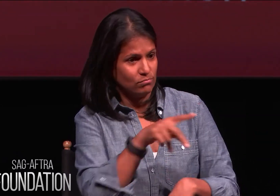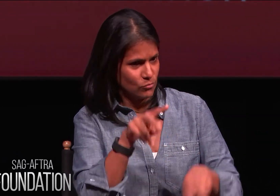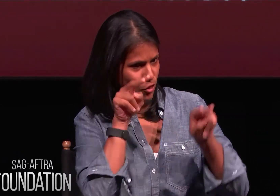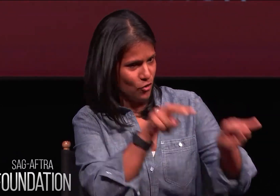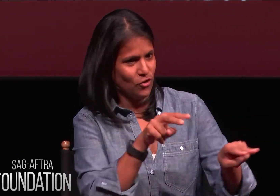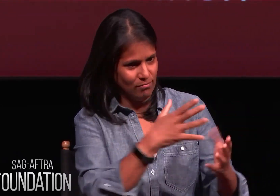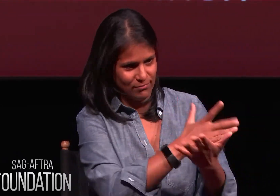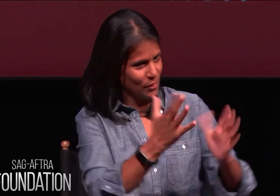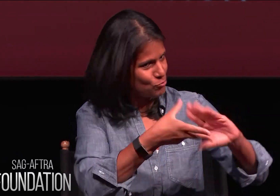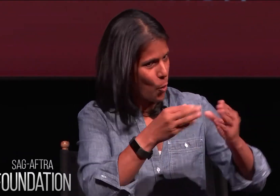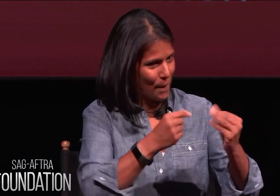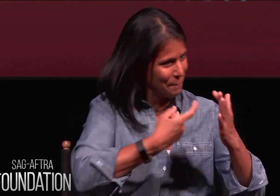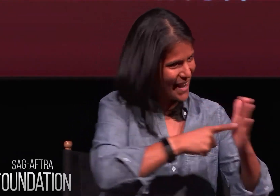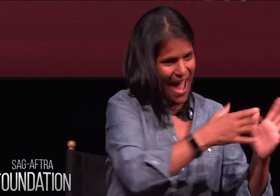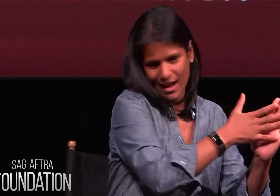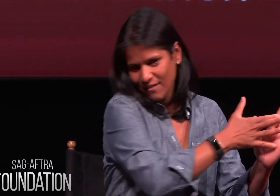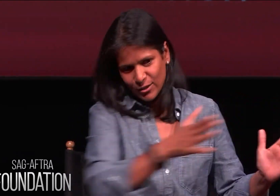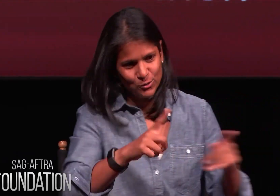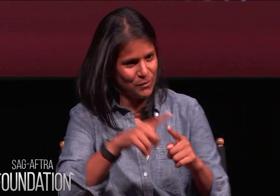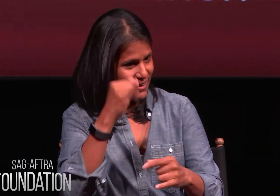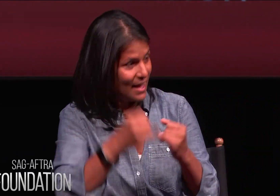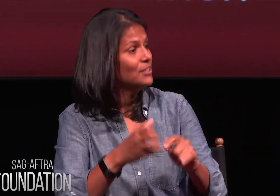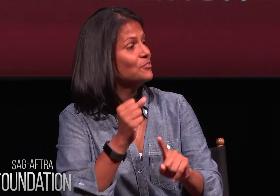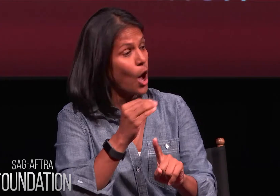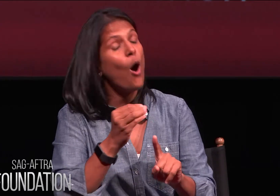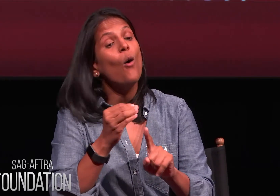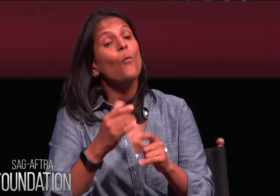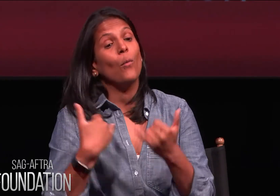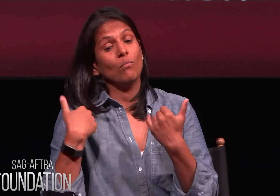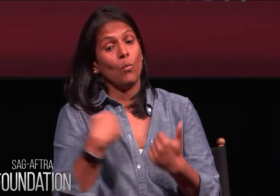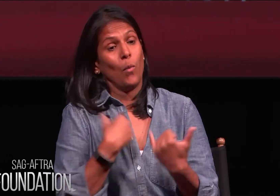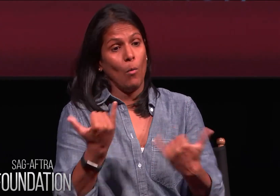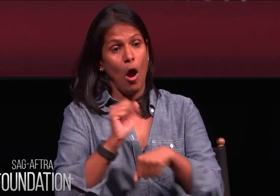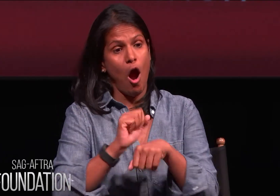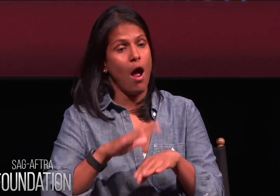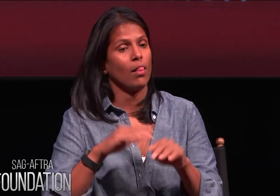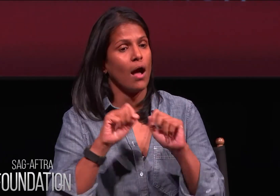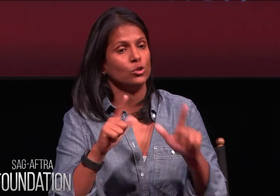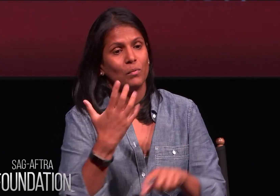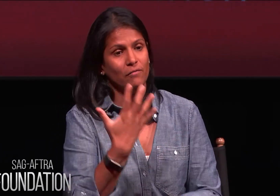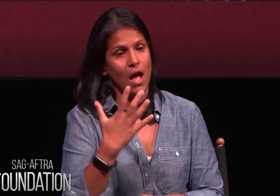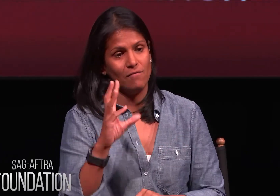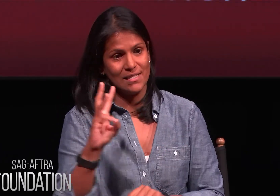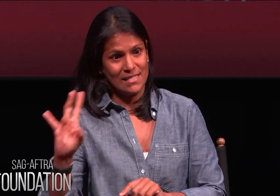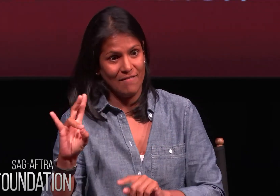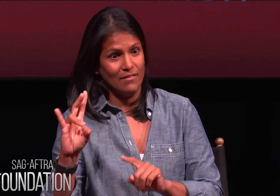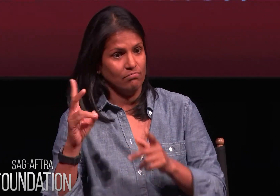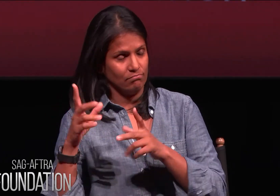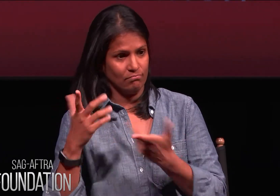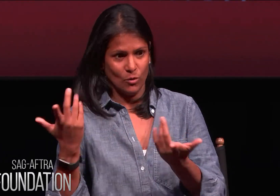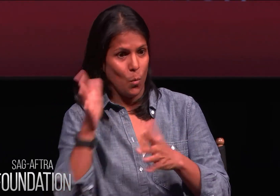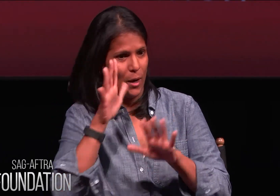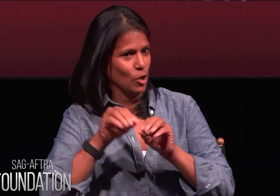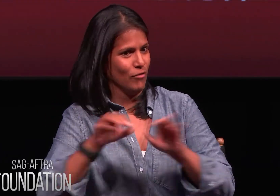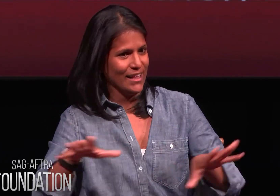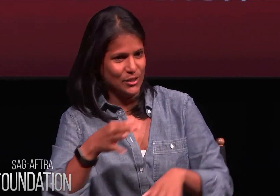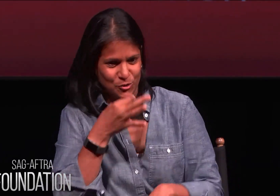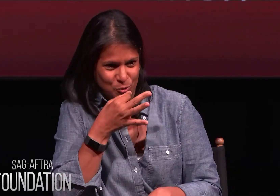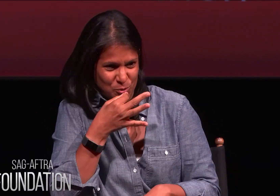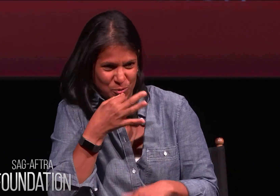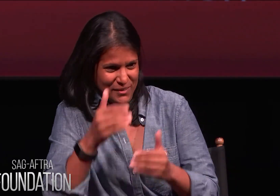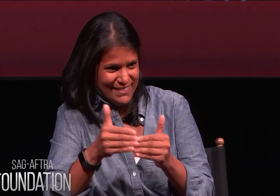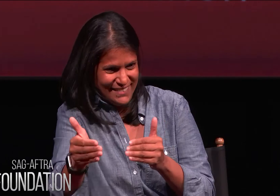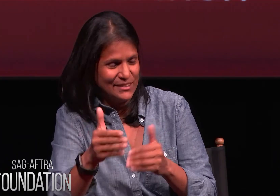on YouTube. And you can watch the entire story as it plays out with each episode. We've